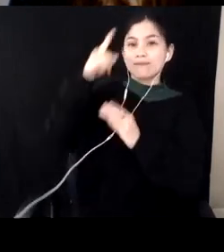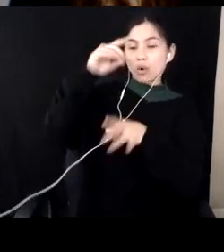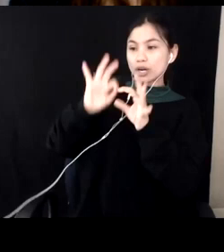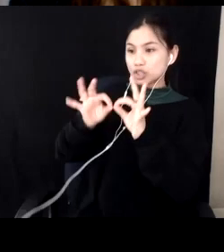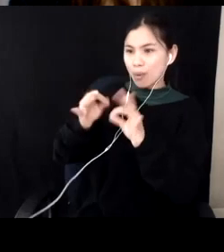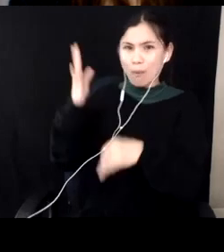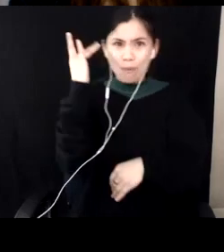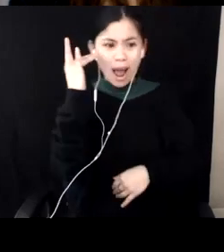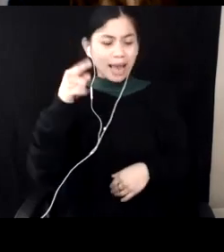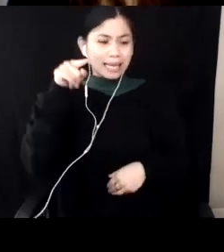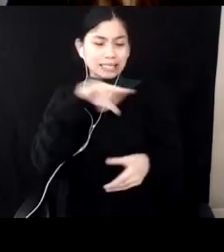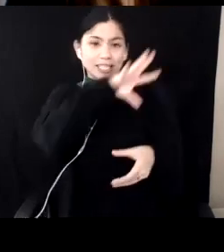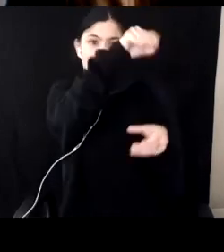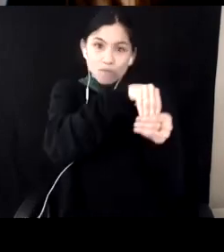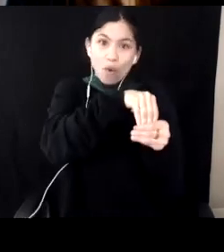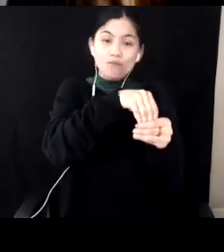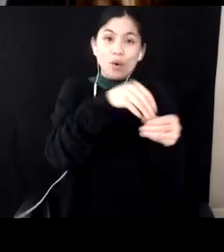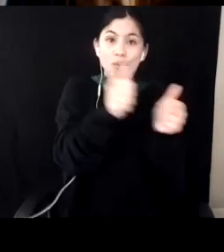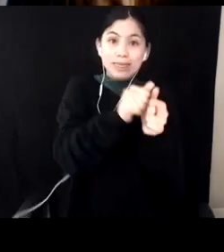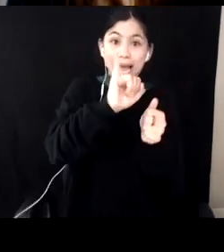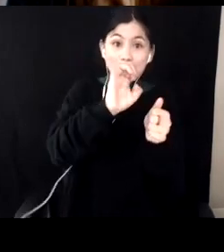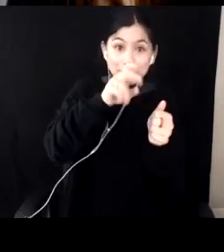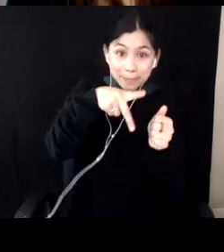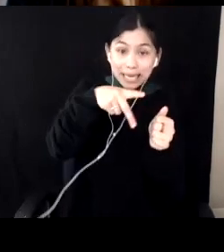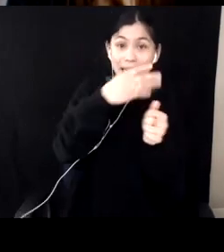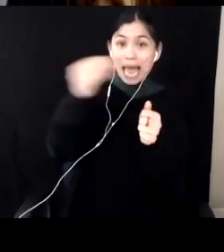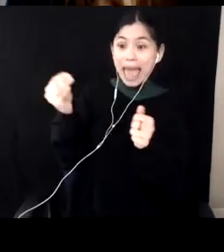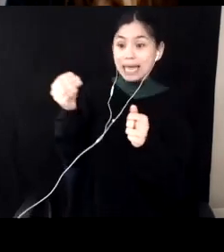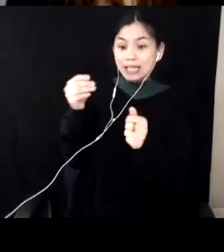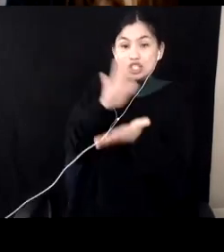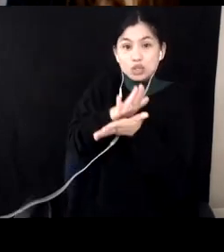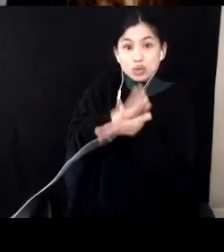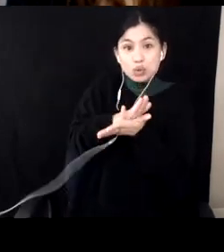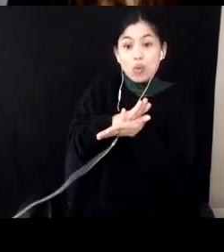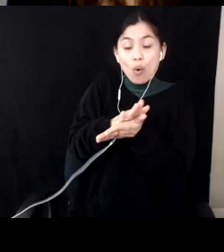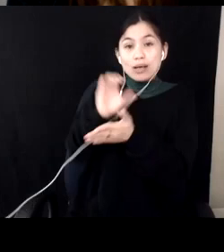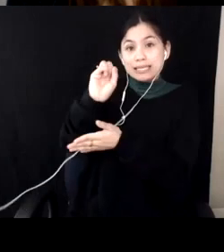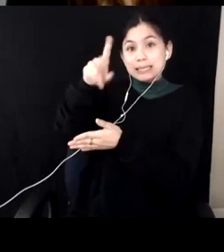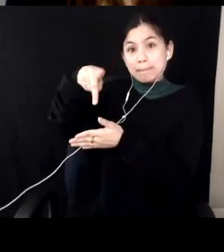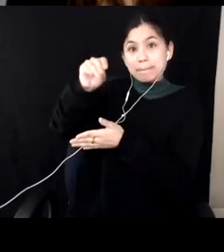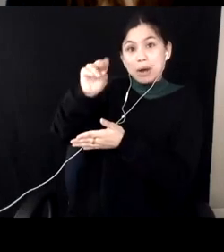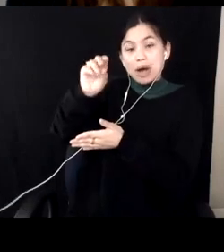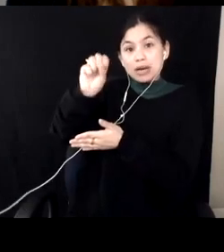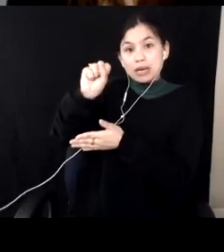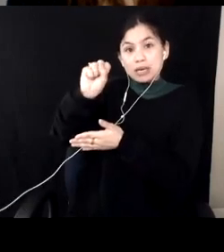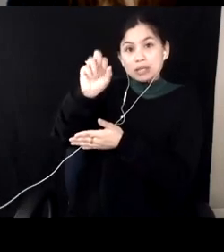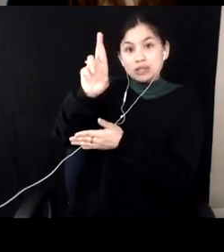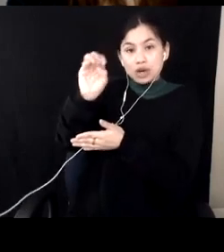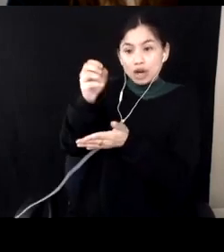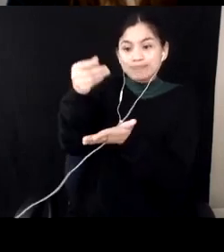diversity, and it's a school sponsored event or a district sponsored event. So that's all extremely important,